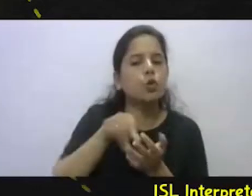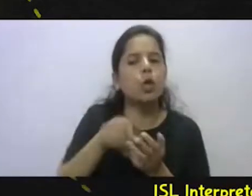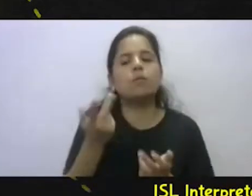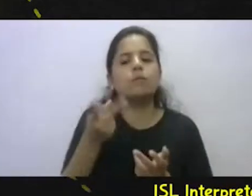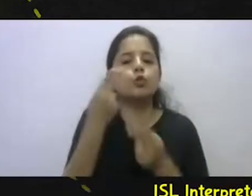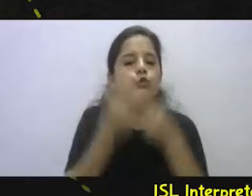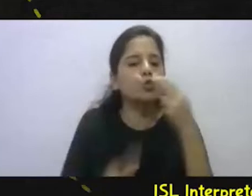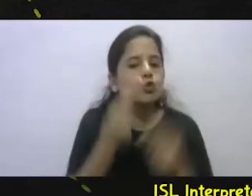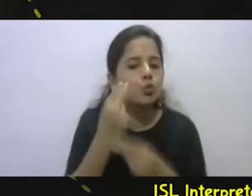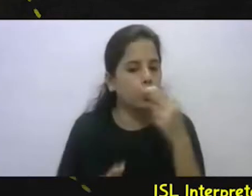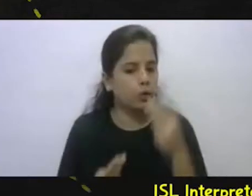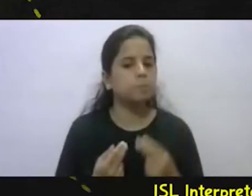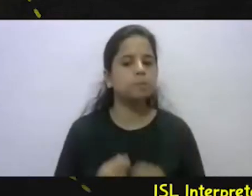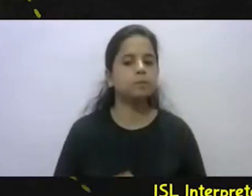of